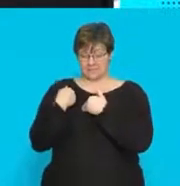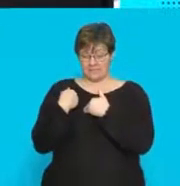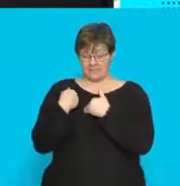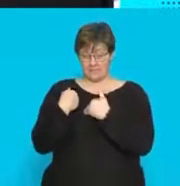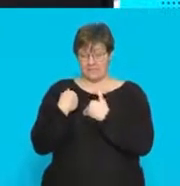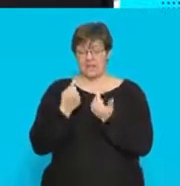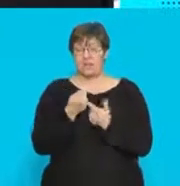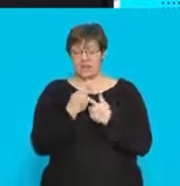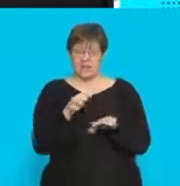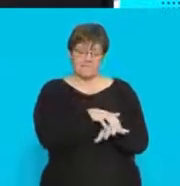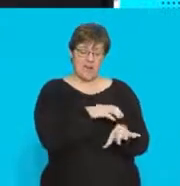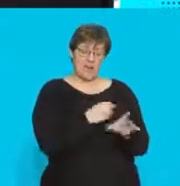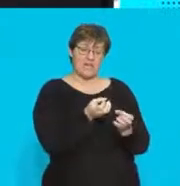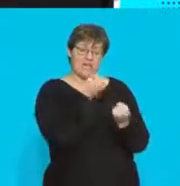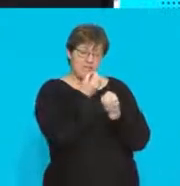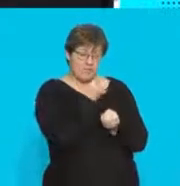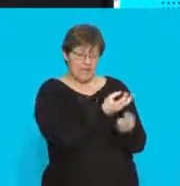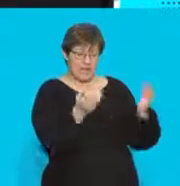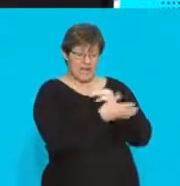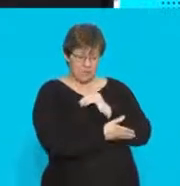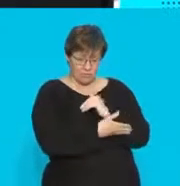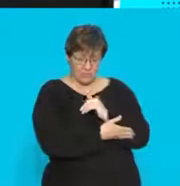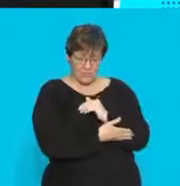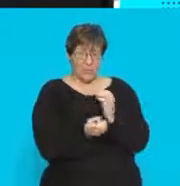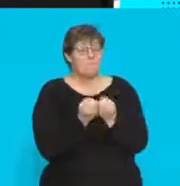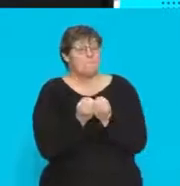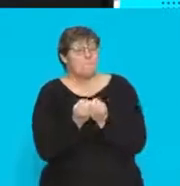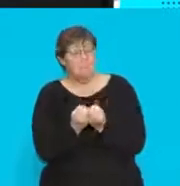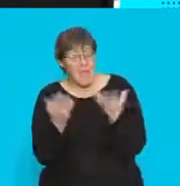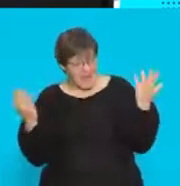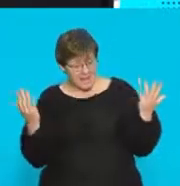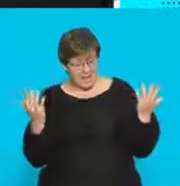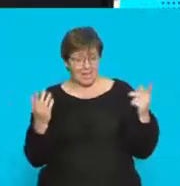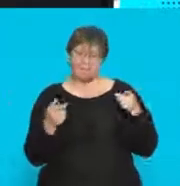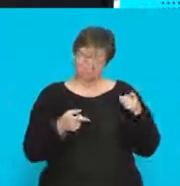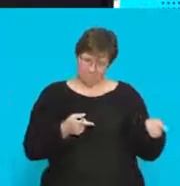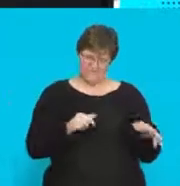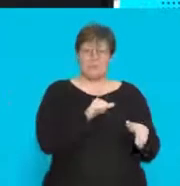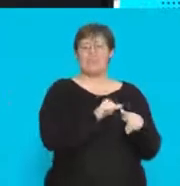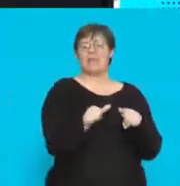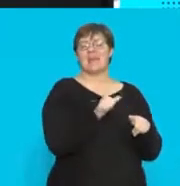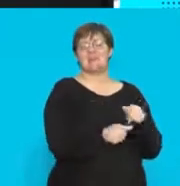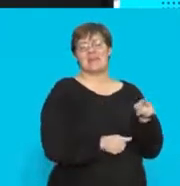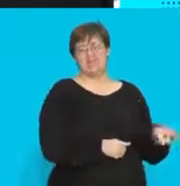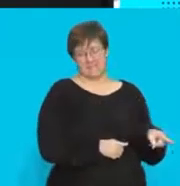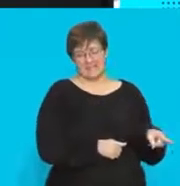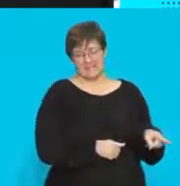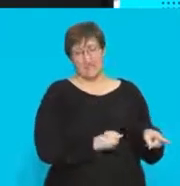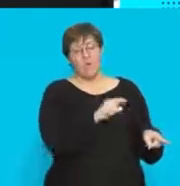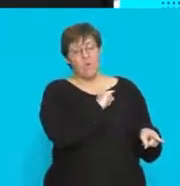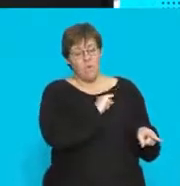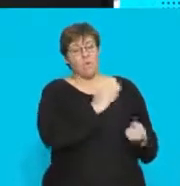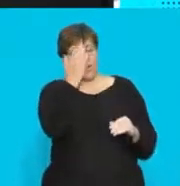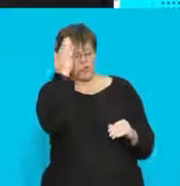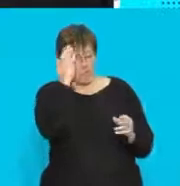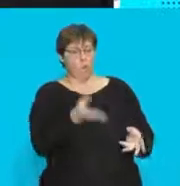farmers to feed our country, lots of times maybe asexual reproduction might benefit because we know what we're going to